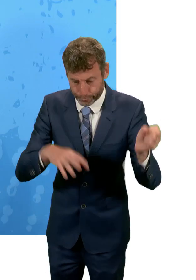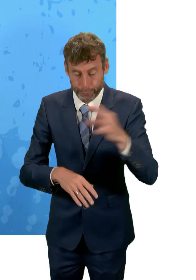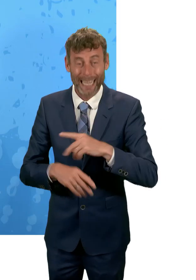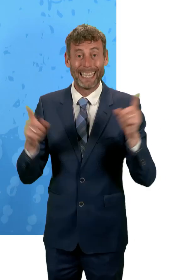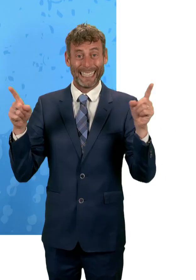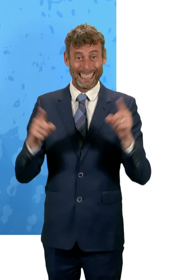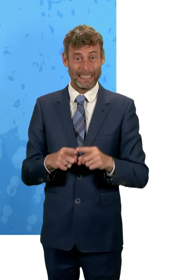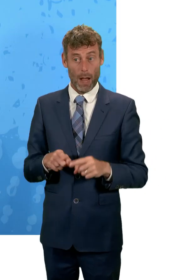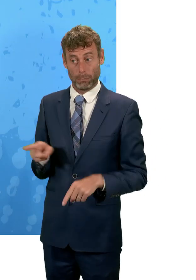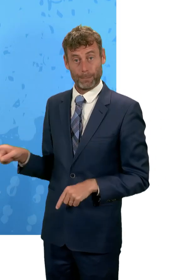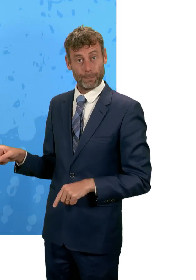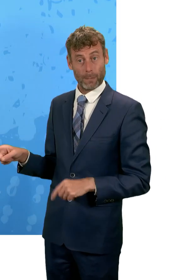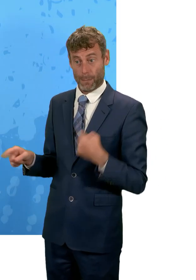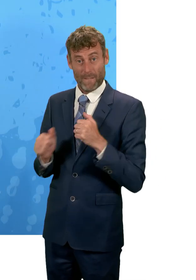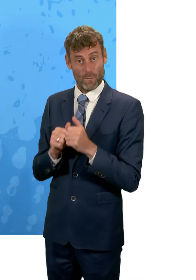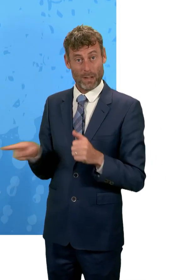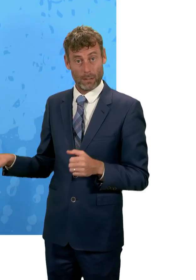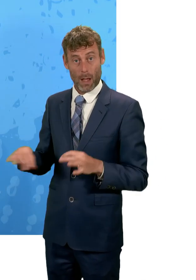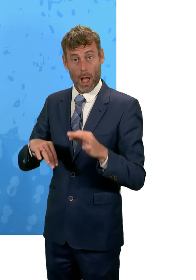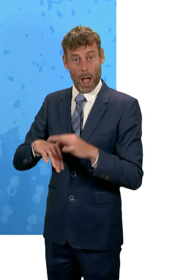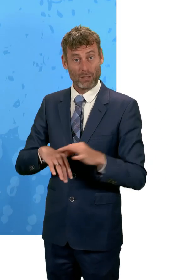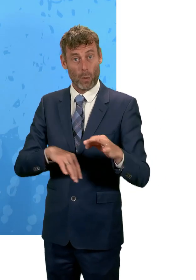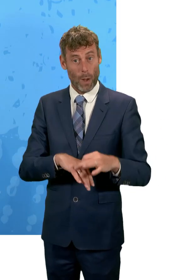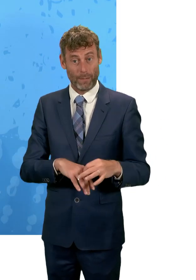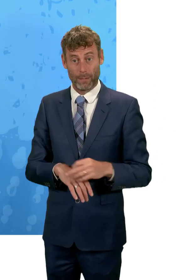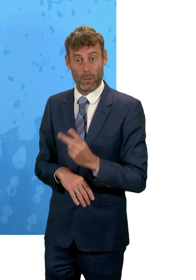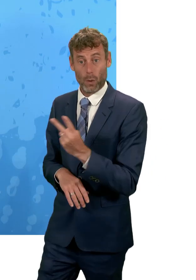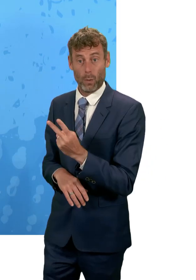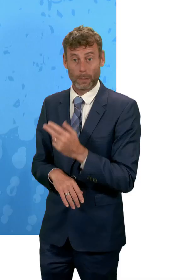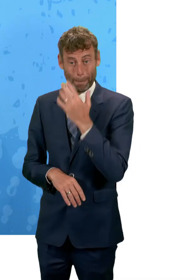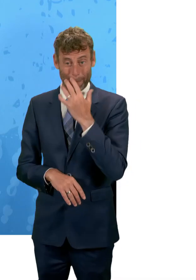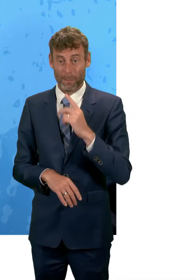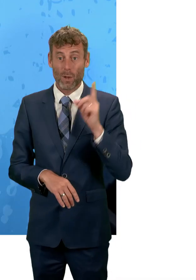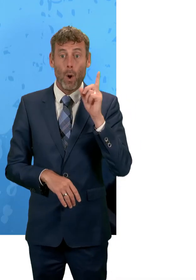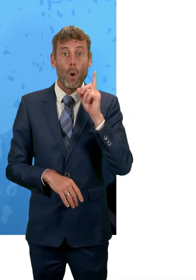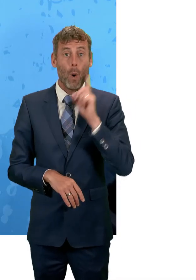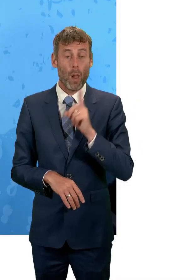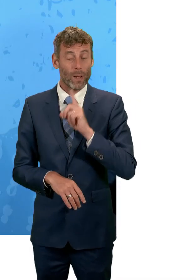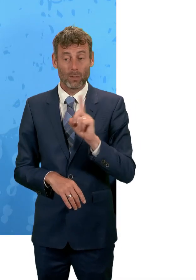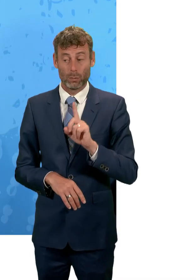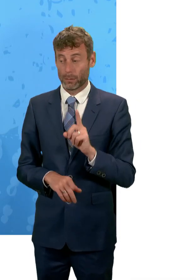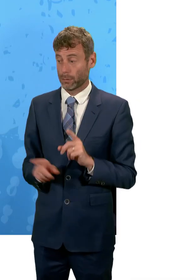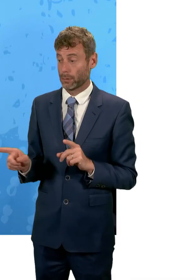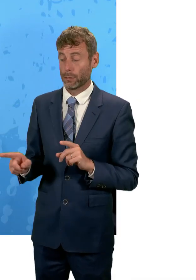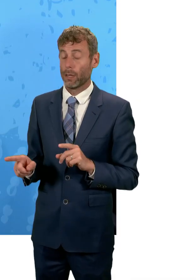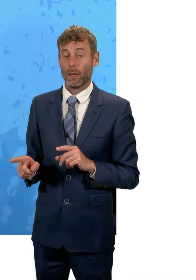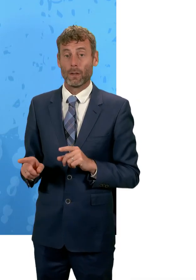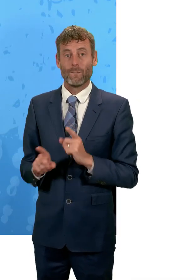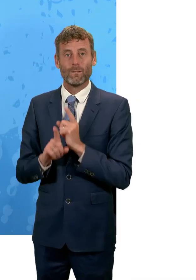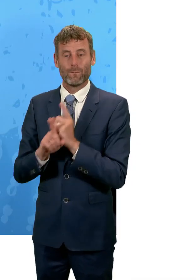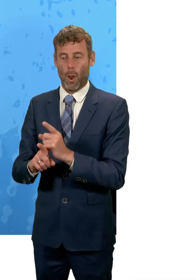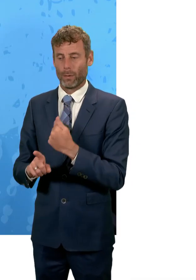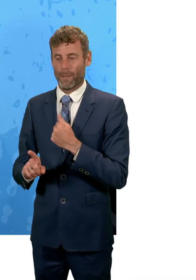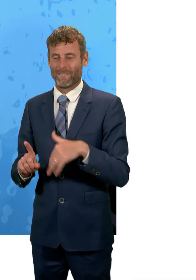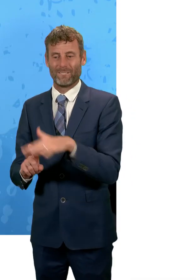wife, and they've got 2 recipes for everything they make. One's the mother-in-law's and one's the mother's. And depending who's coming for dinner is what recipe they'll